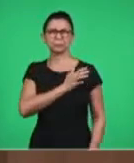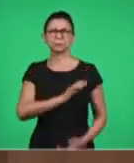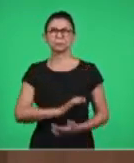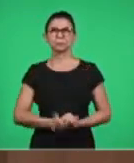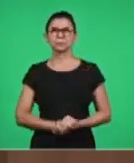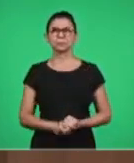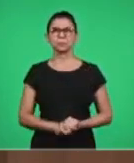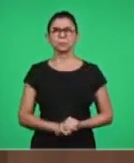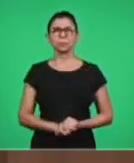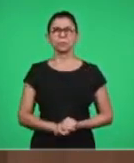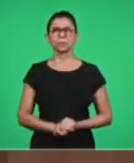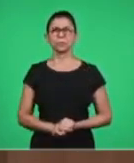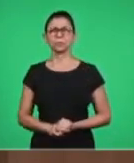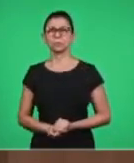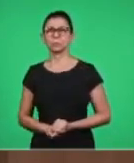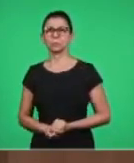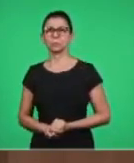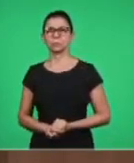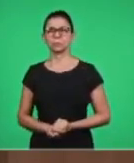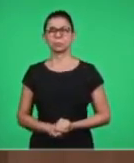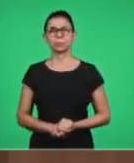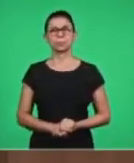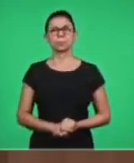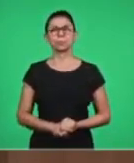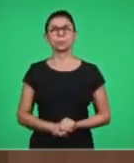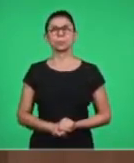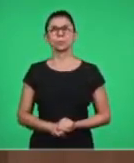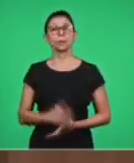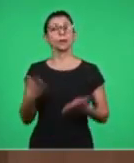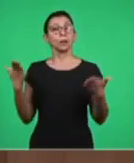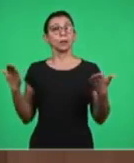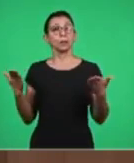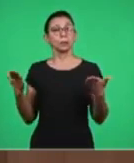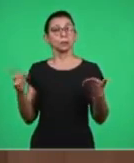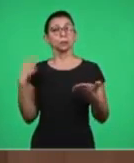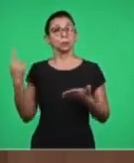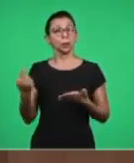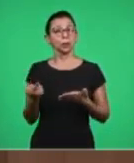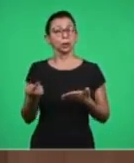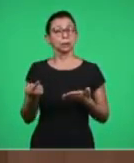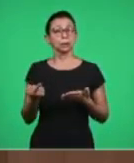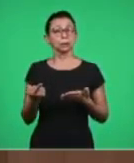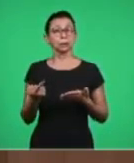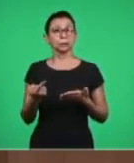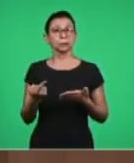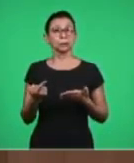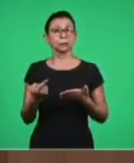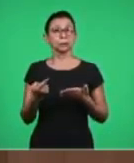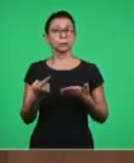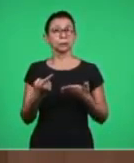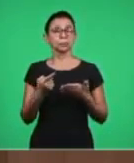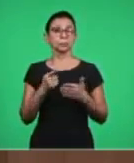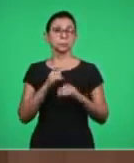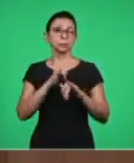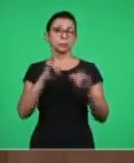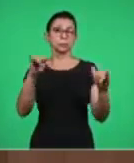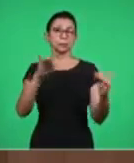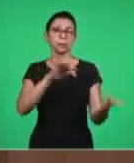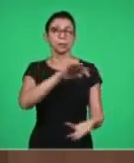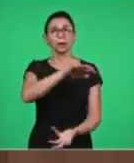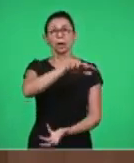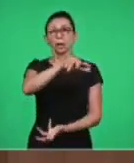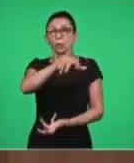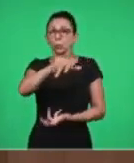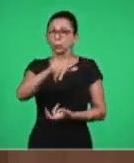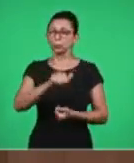And the word that needs to be said, that needs to be brought to the world, can no longer be